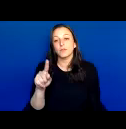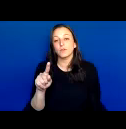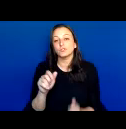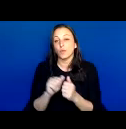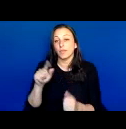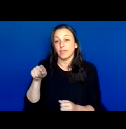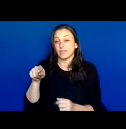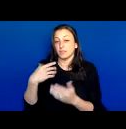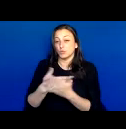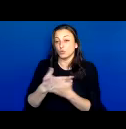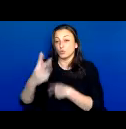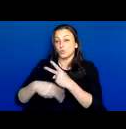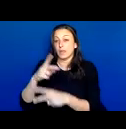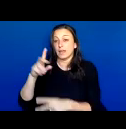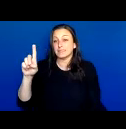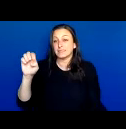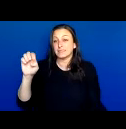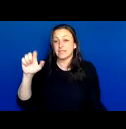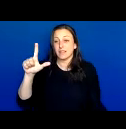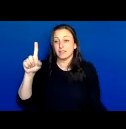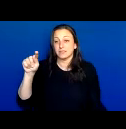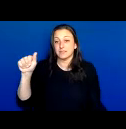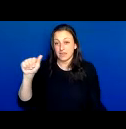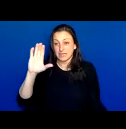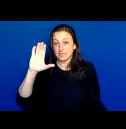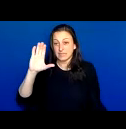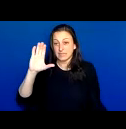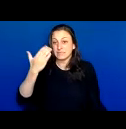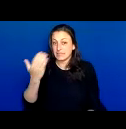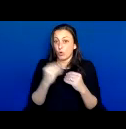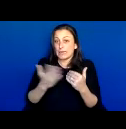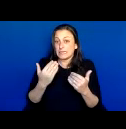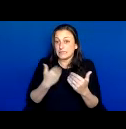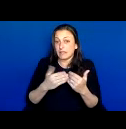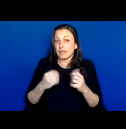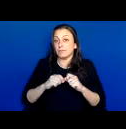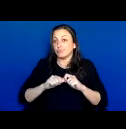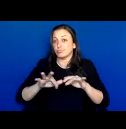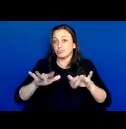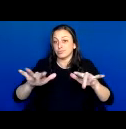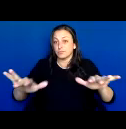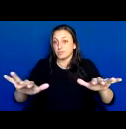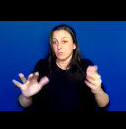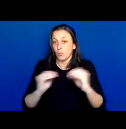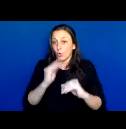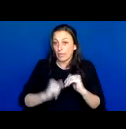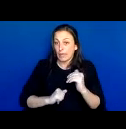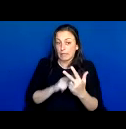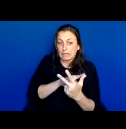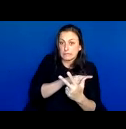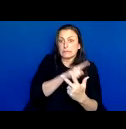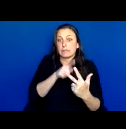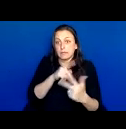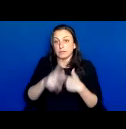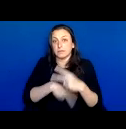variant being more transmissible even than the previously more transmissible version, and having the